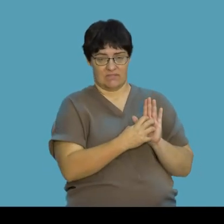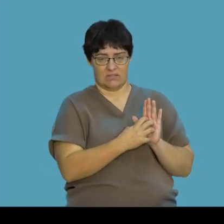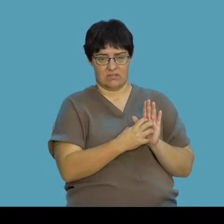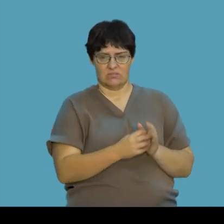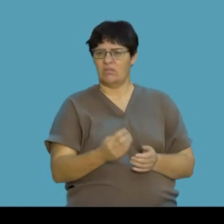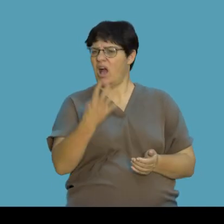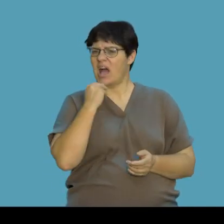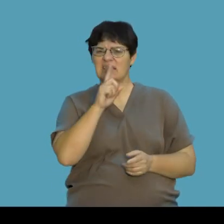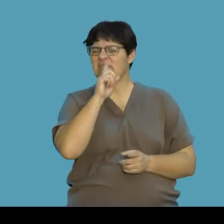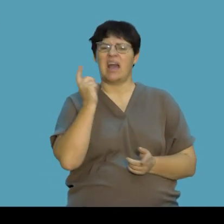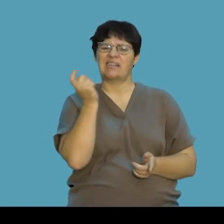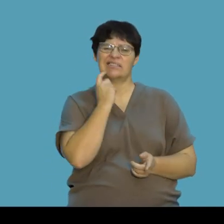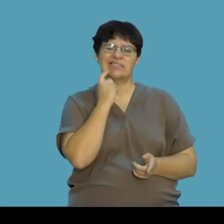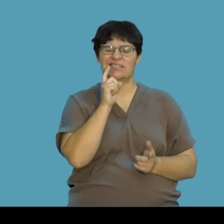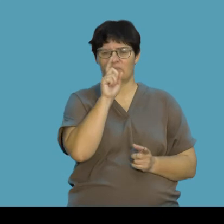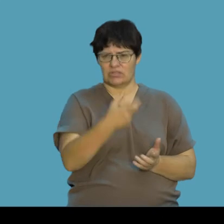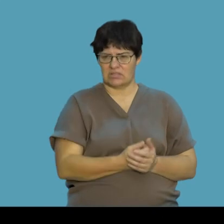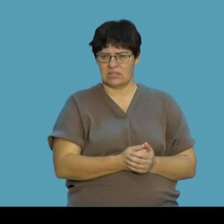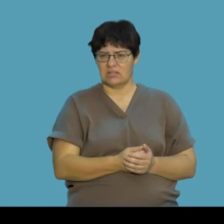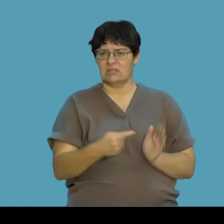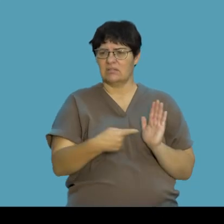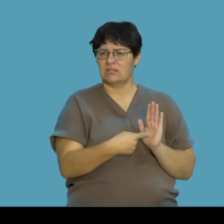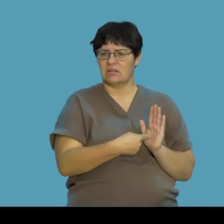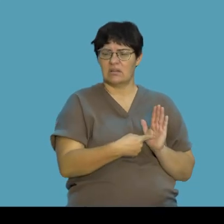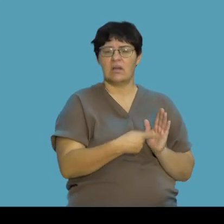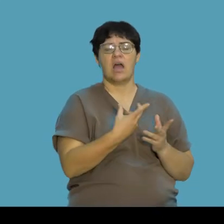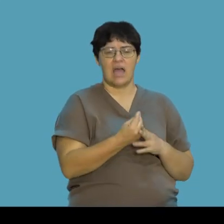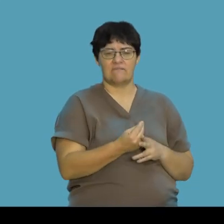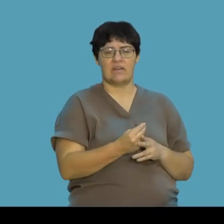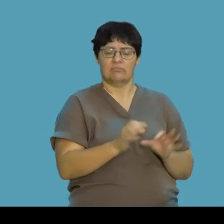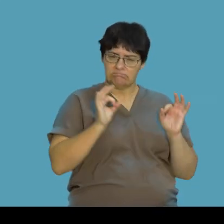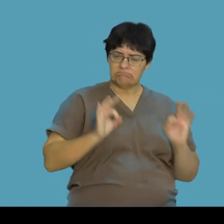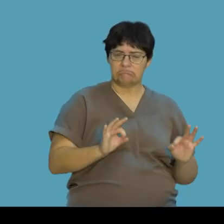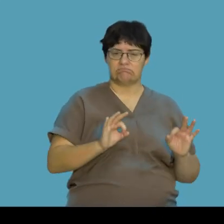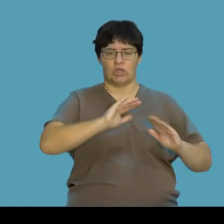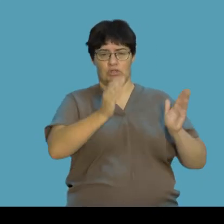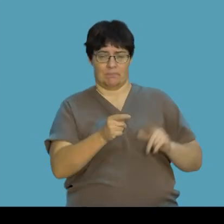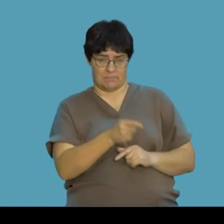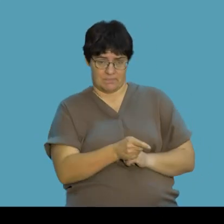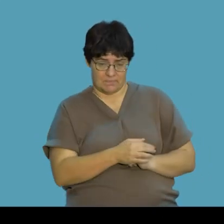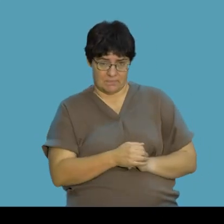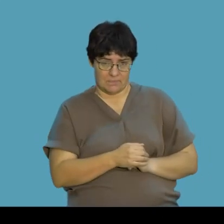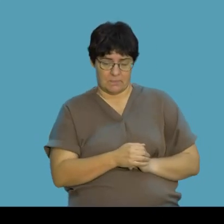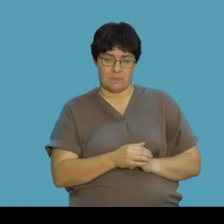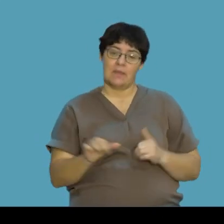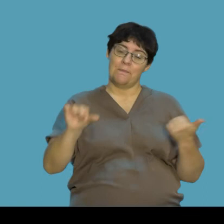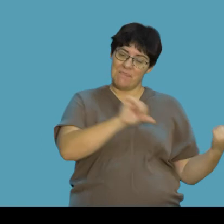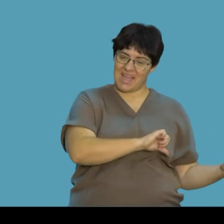simple questions. In which part of the graph does the substance have a definite shape? So this takes us back to the properties